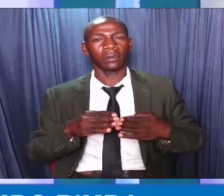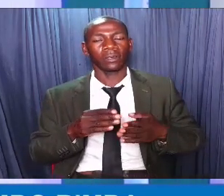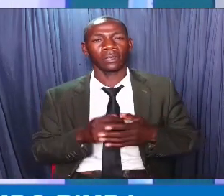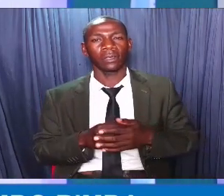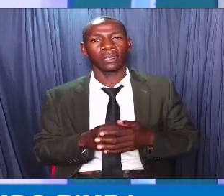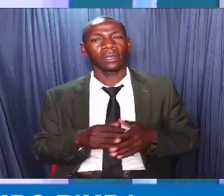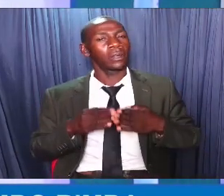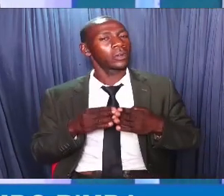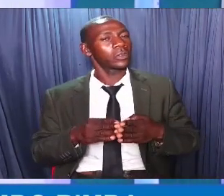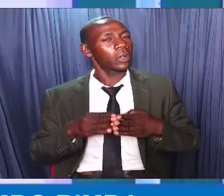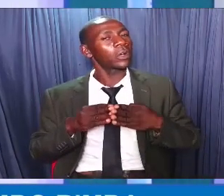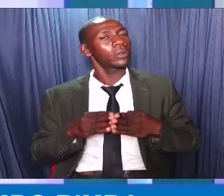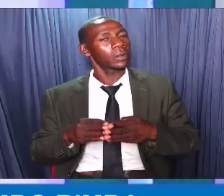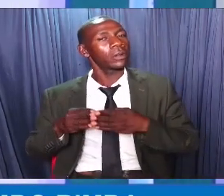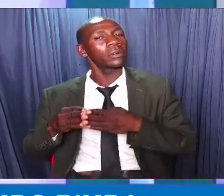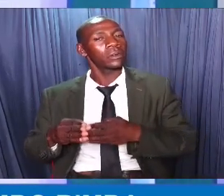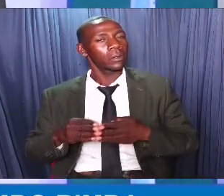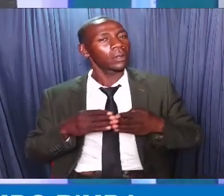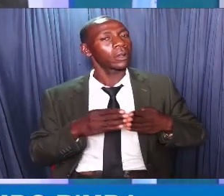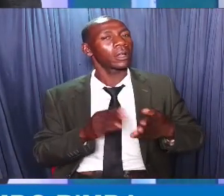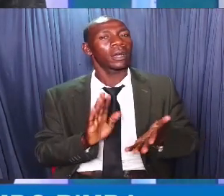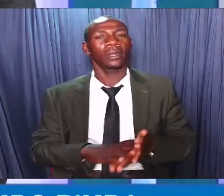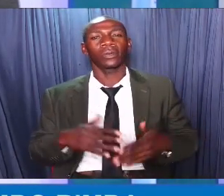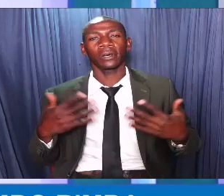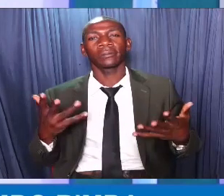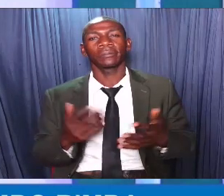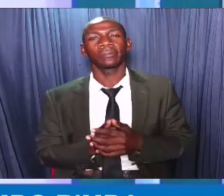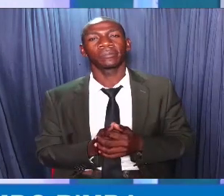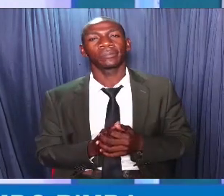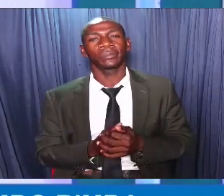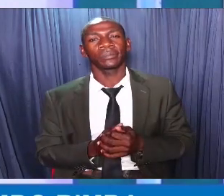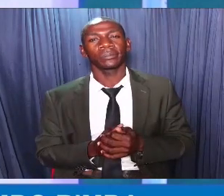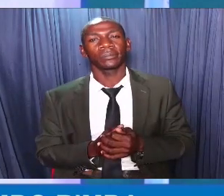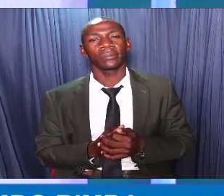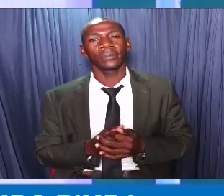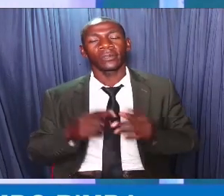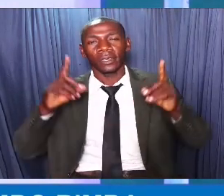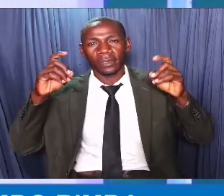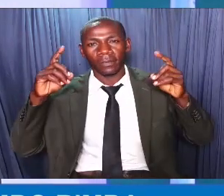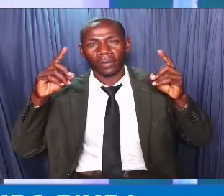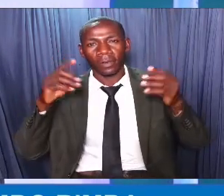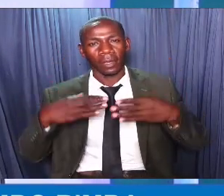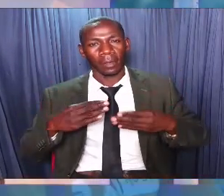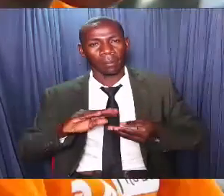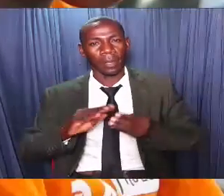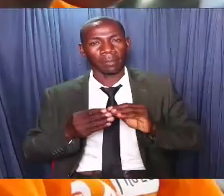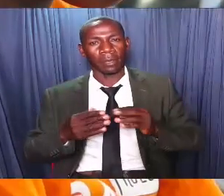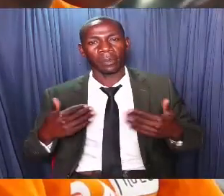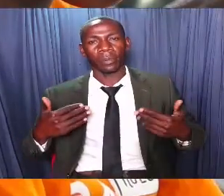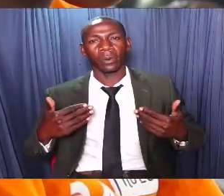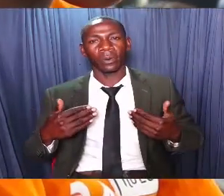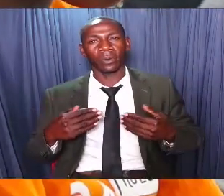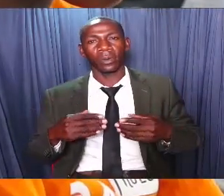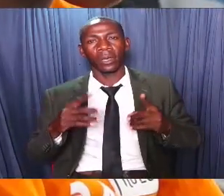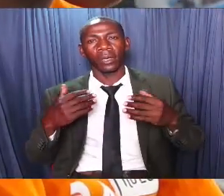is adultery. Washerati. Whomongering. Hallelujah. Hallelujah. Shetani amefanya watu. The devil has made people. Dhambi